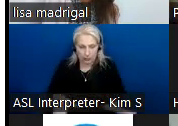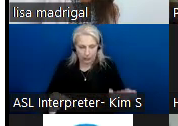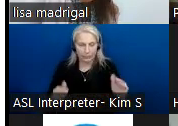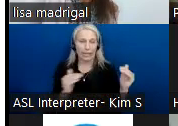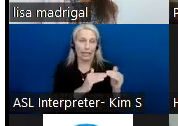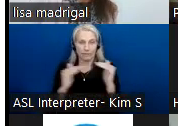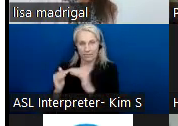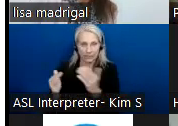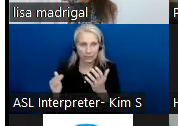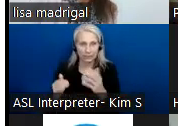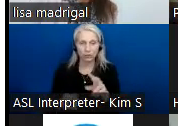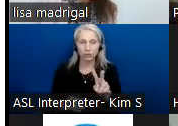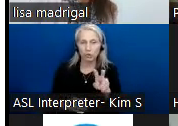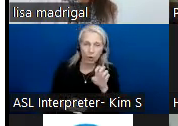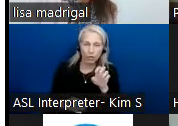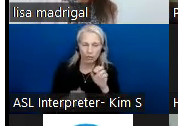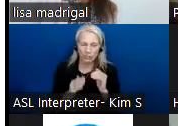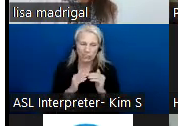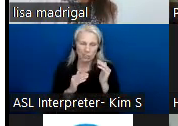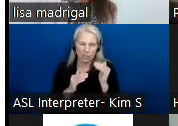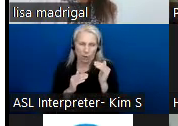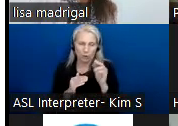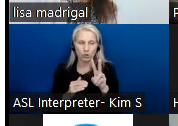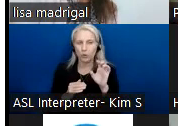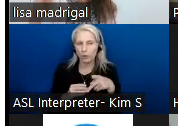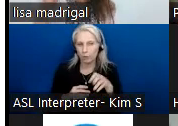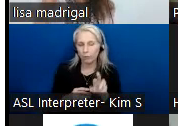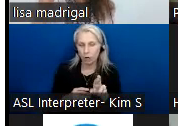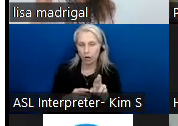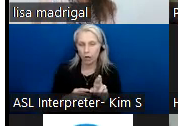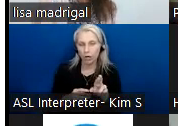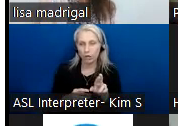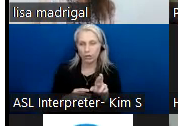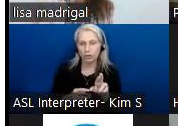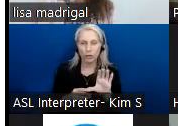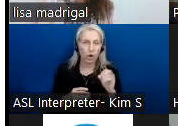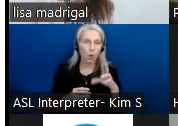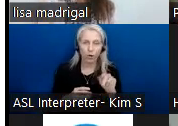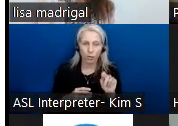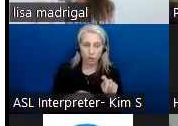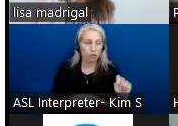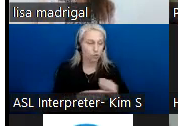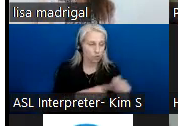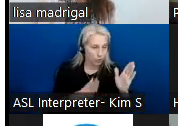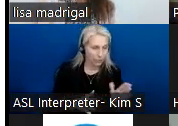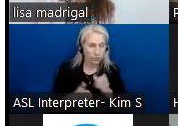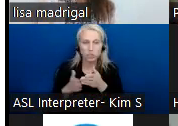about 200 or just over 200 per cohort. So trainers and general publics. And